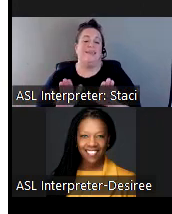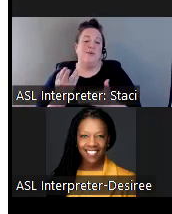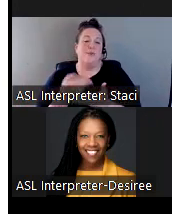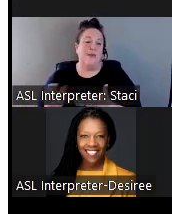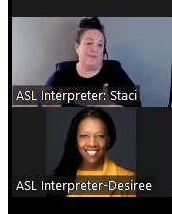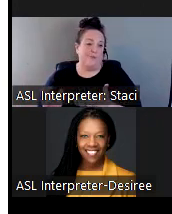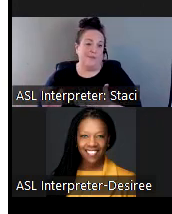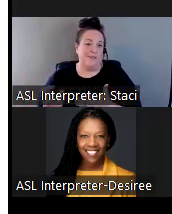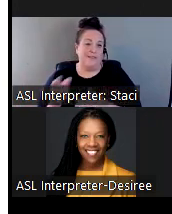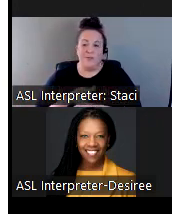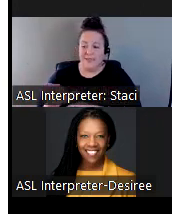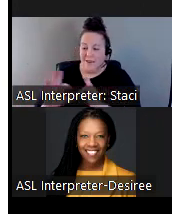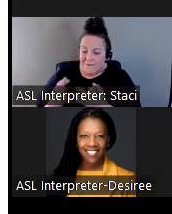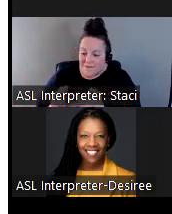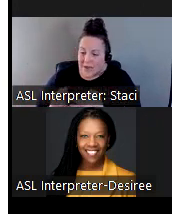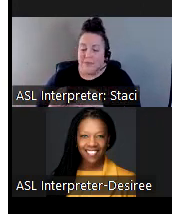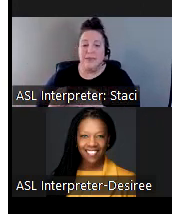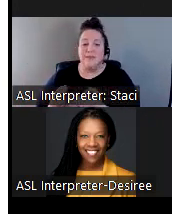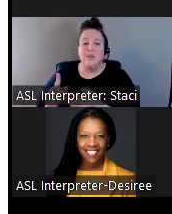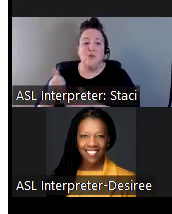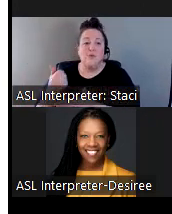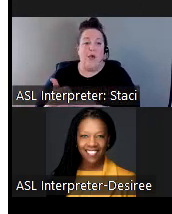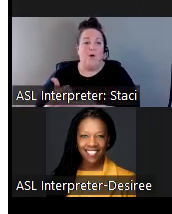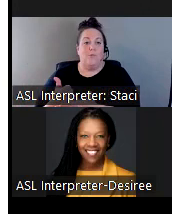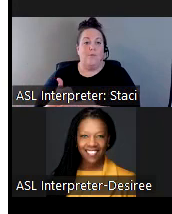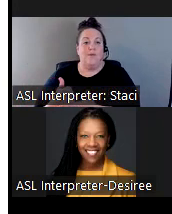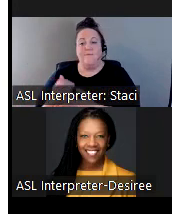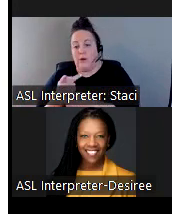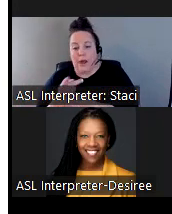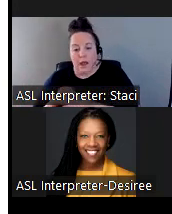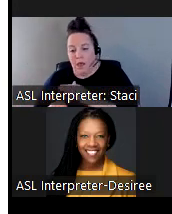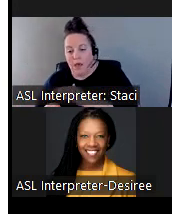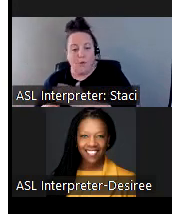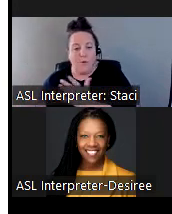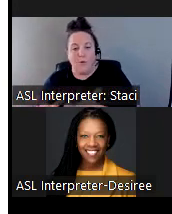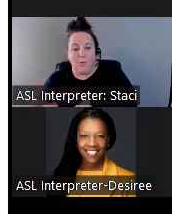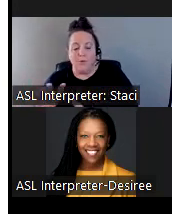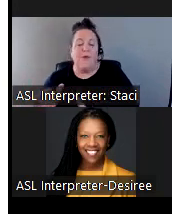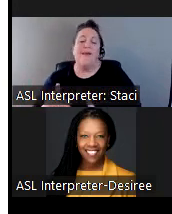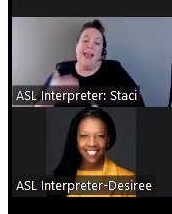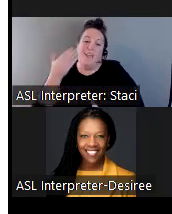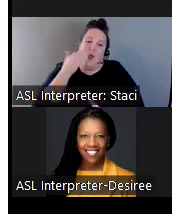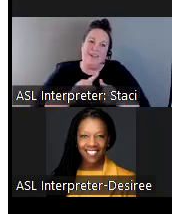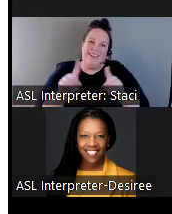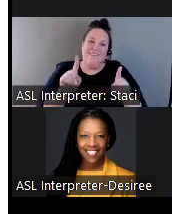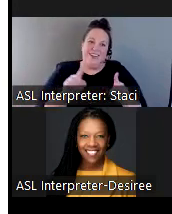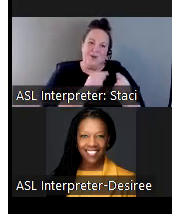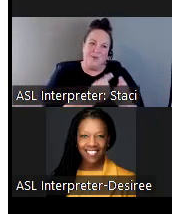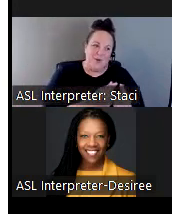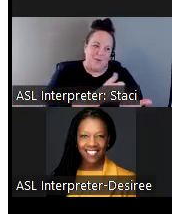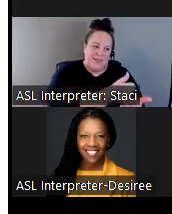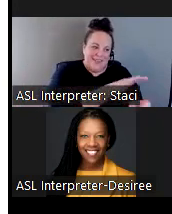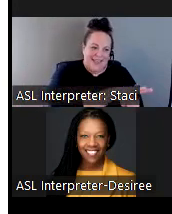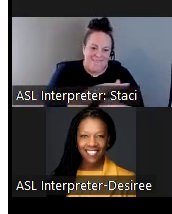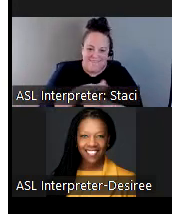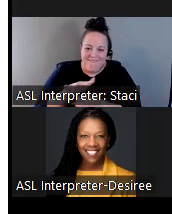resource to send your families to for helping navigate as well. So I recognize there's different groups that can help navigate